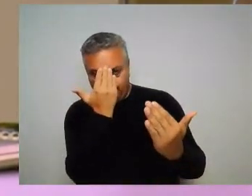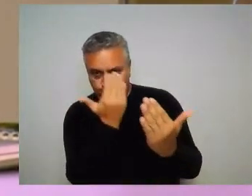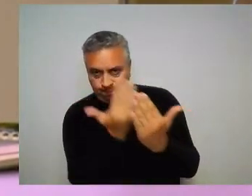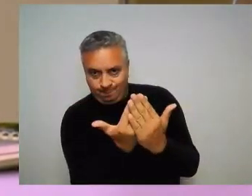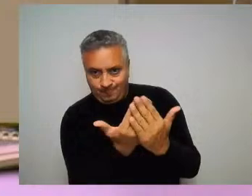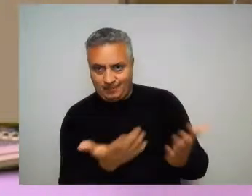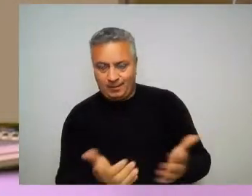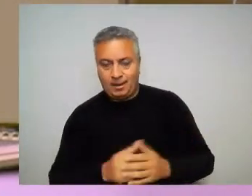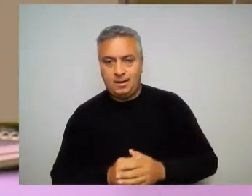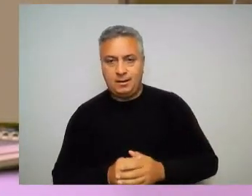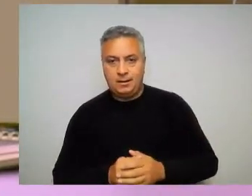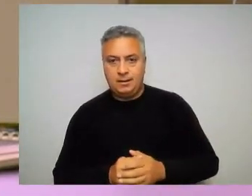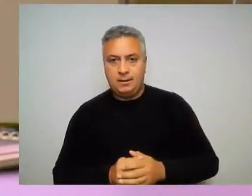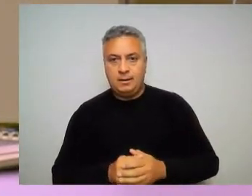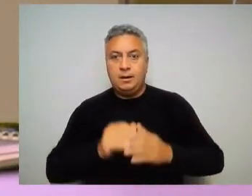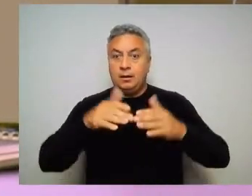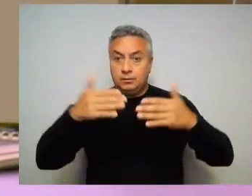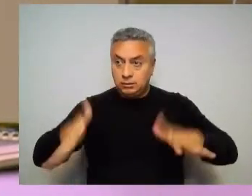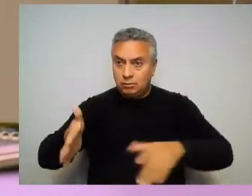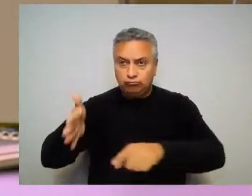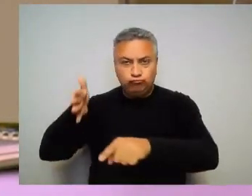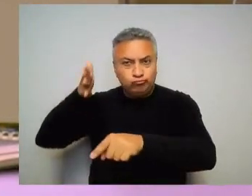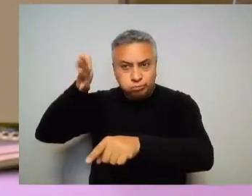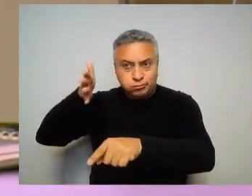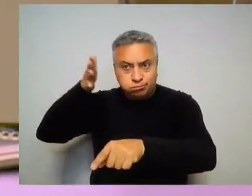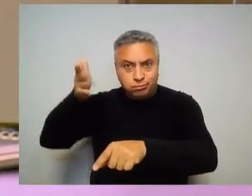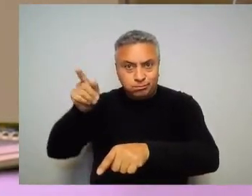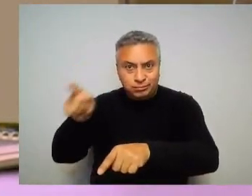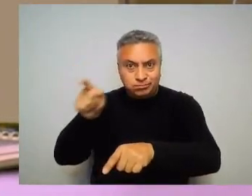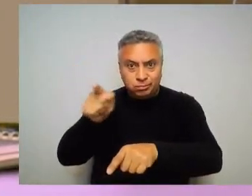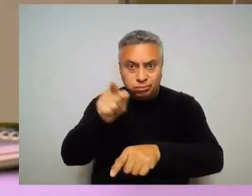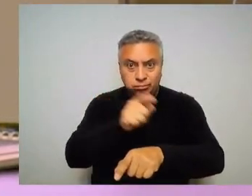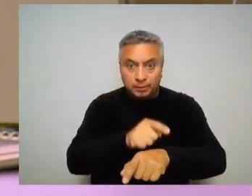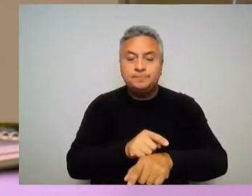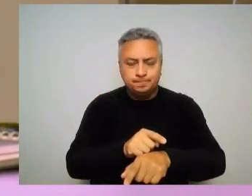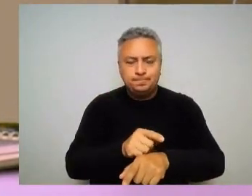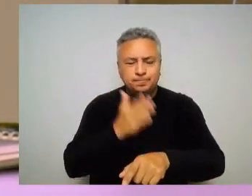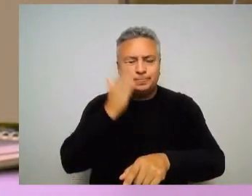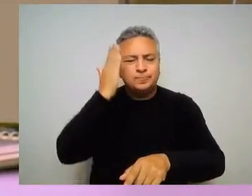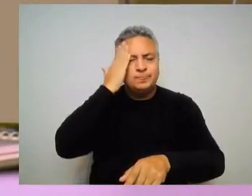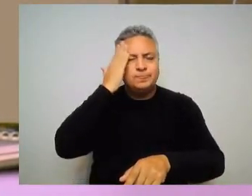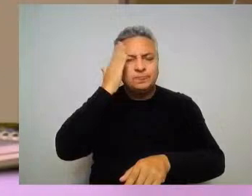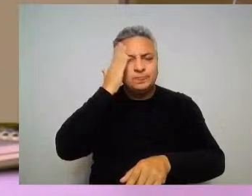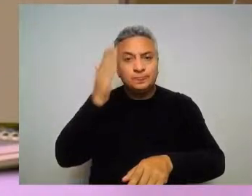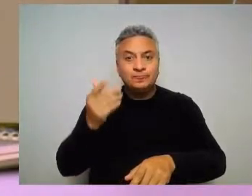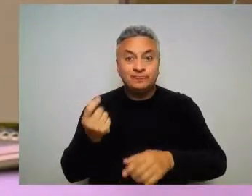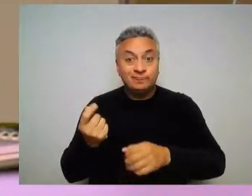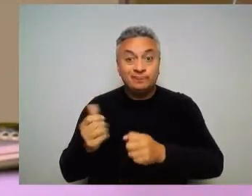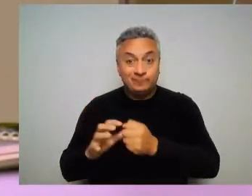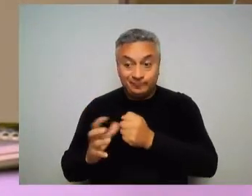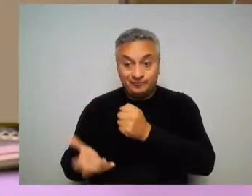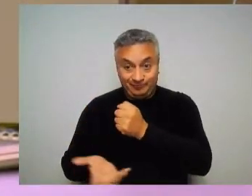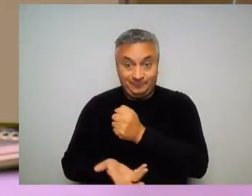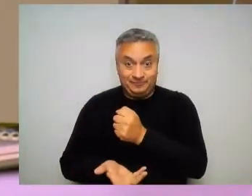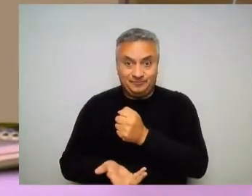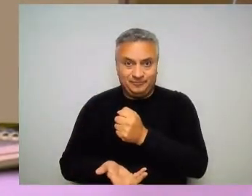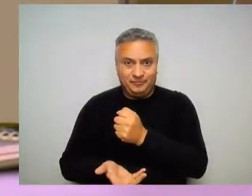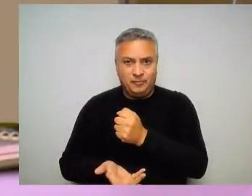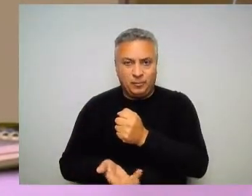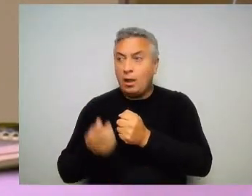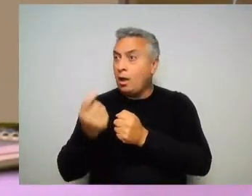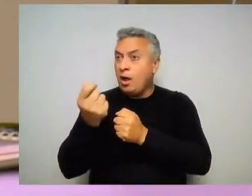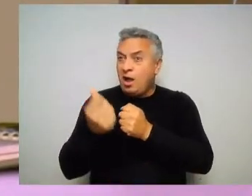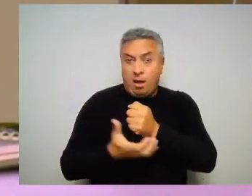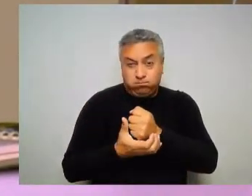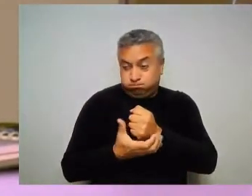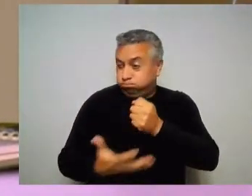We have been hearing that there is a constraint, and the constraint is resources. We have to